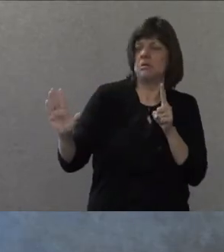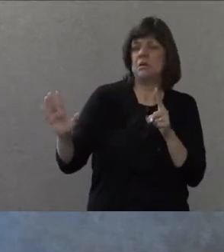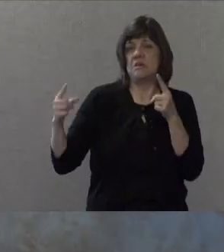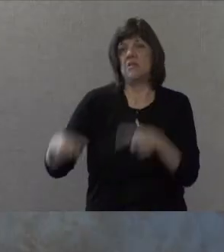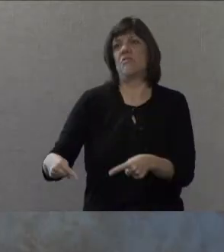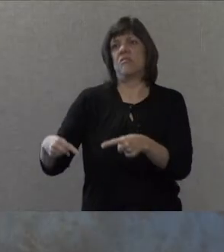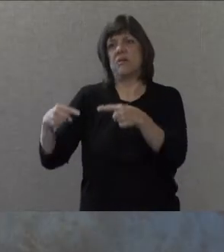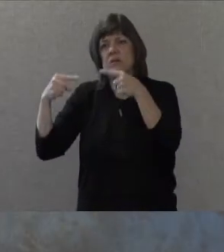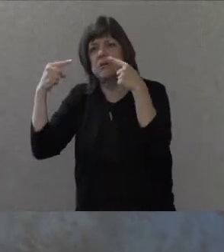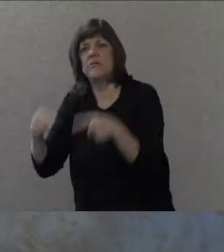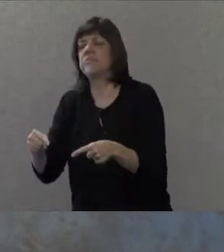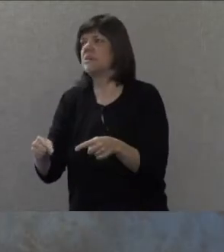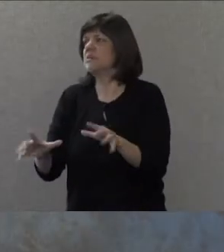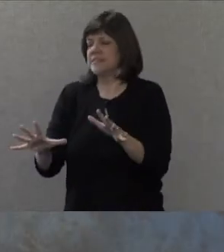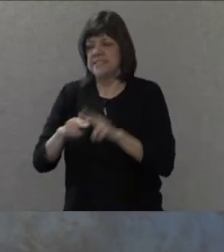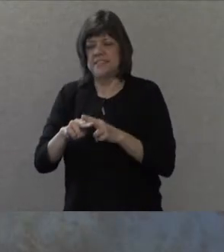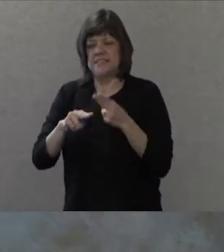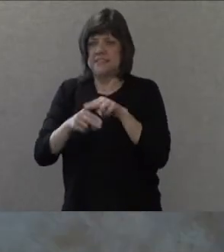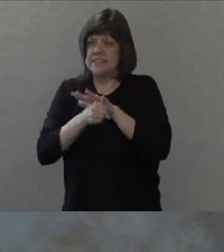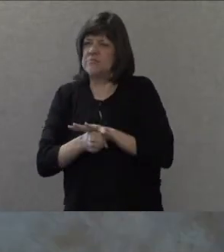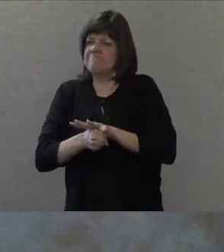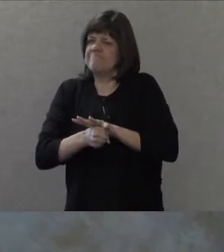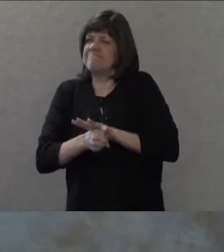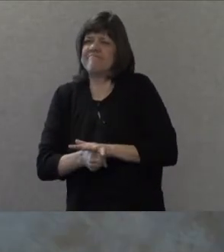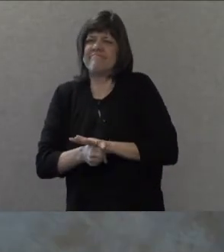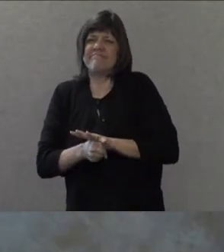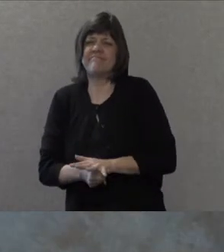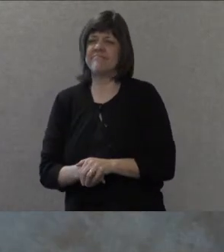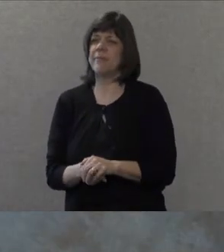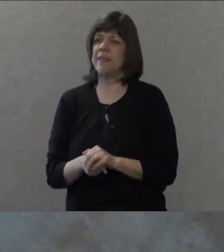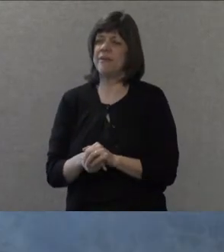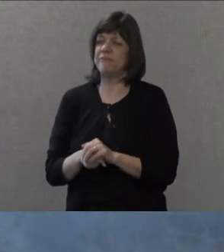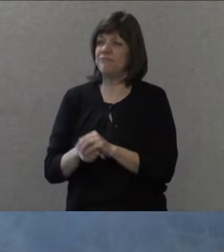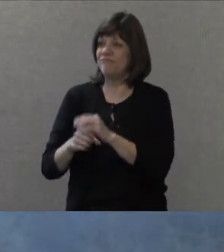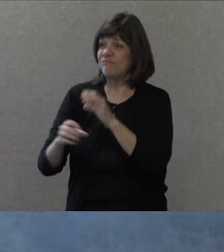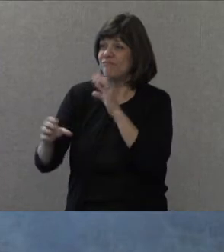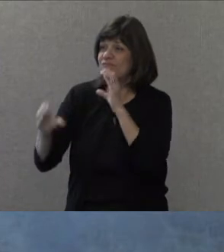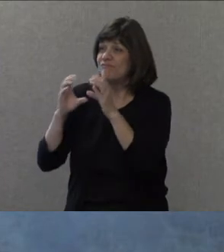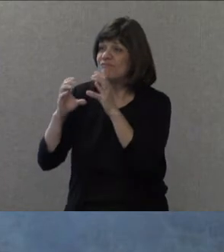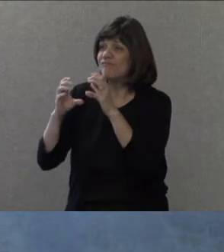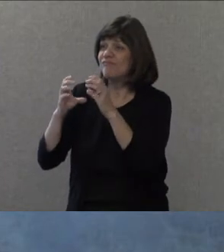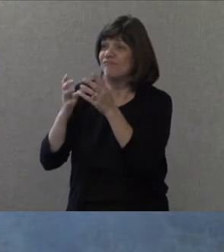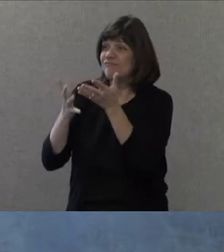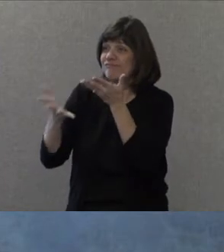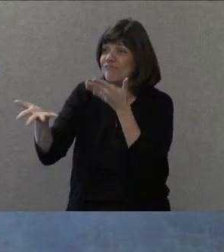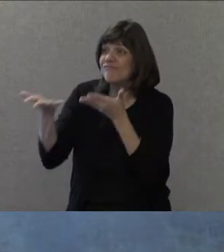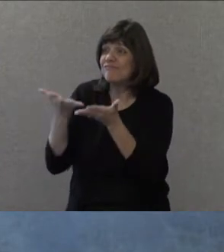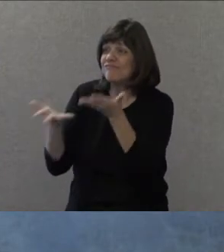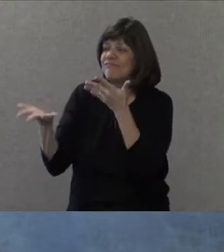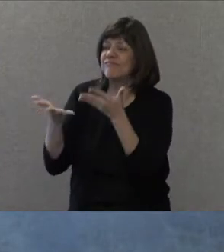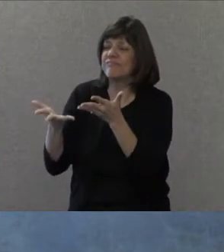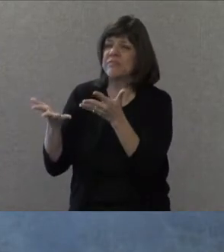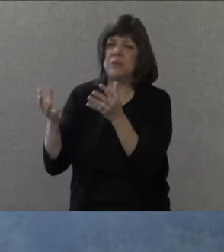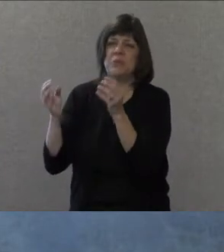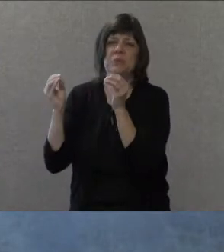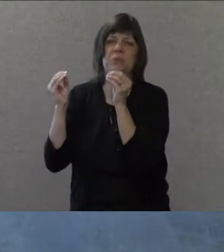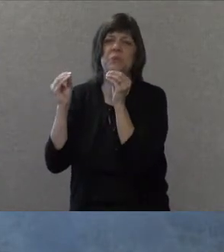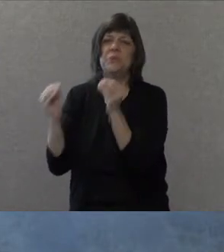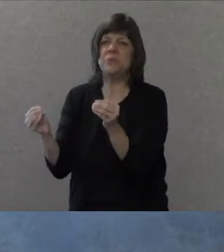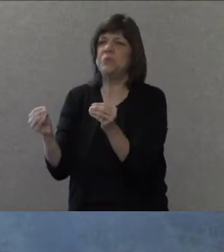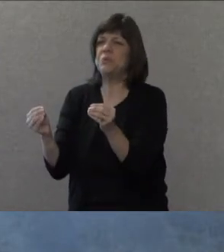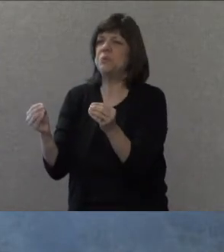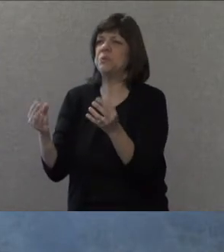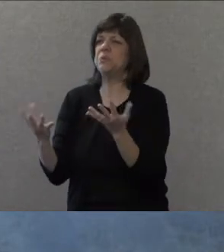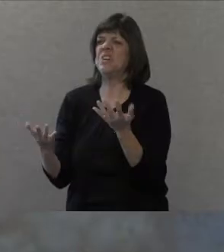with them. Arguments. Stress. So they don't communicate